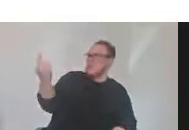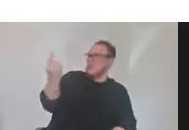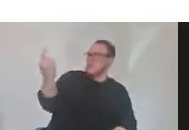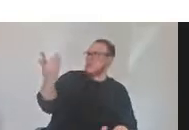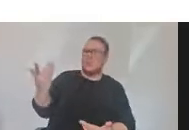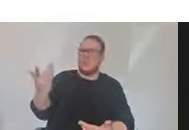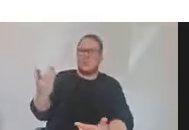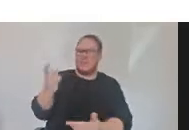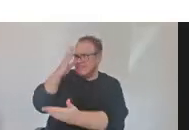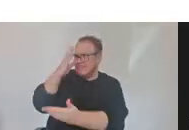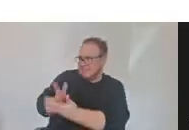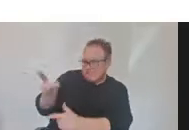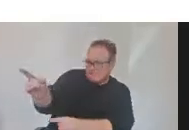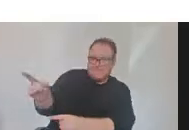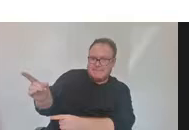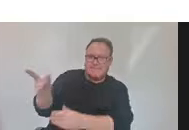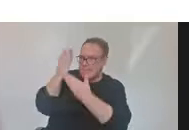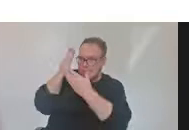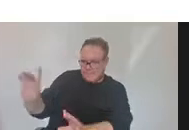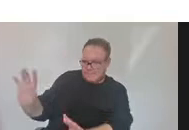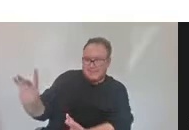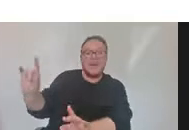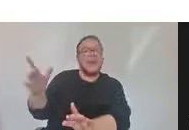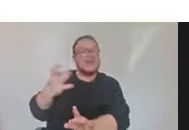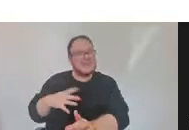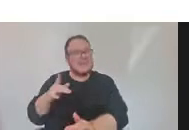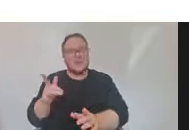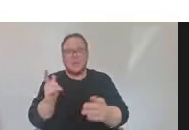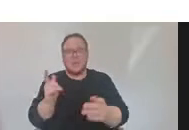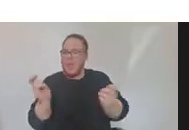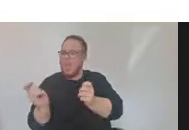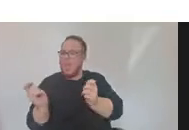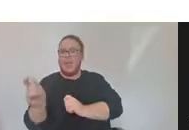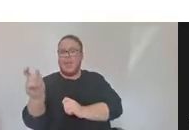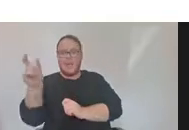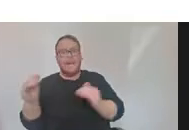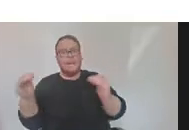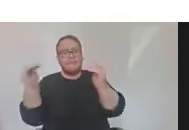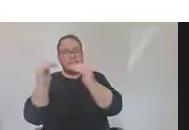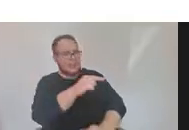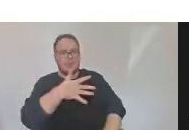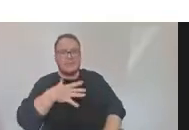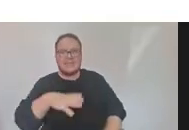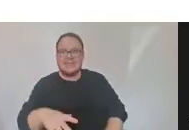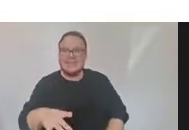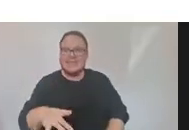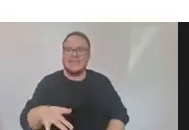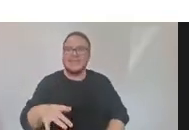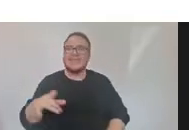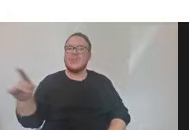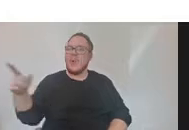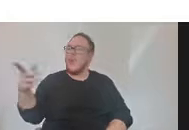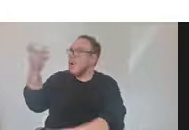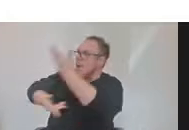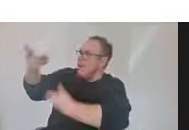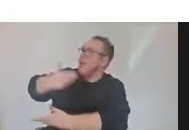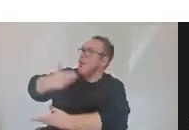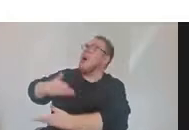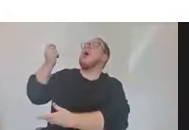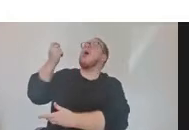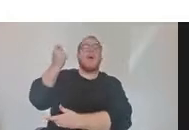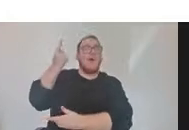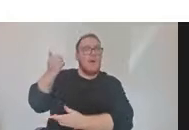trusted member that's delivering that message, and we engage with all sorts of different communities to make sure that we've got those messengers